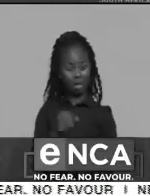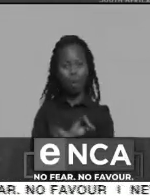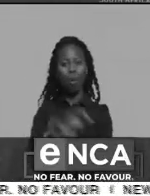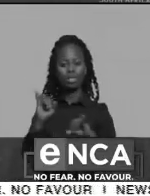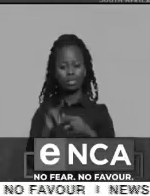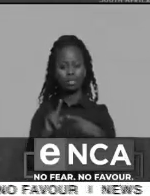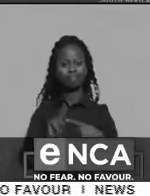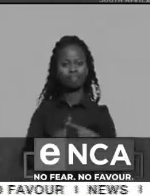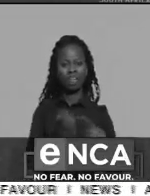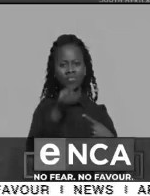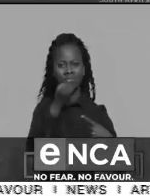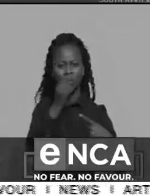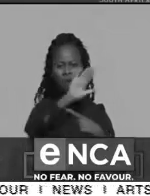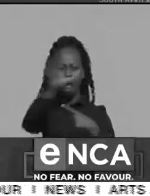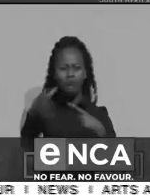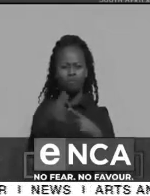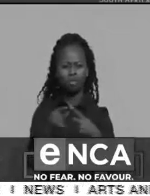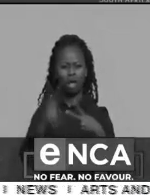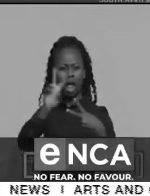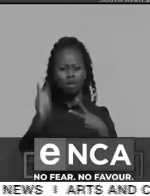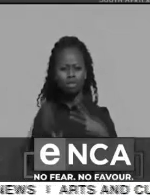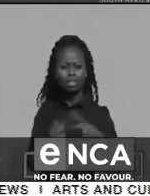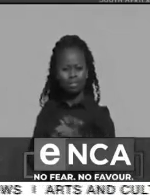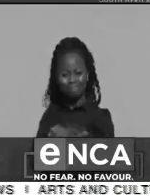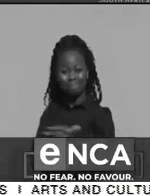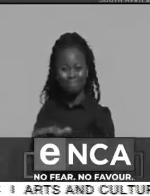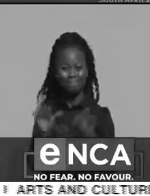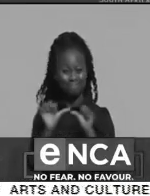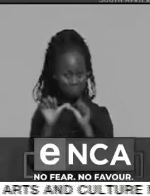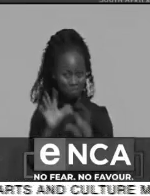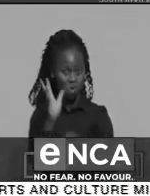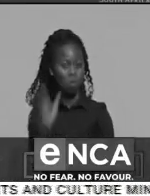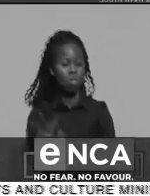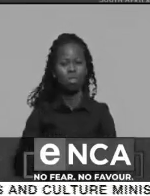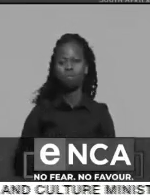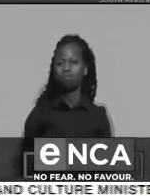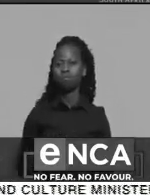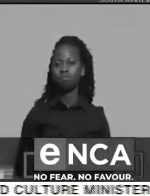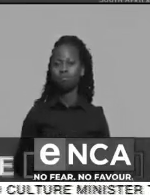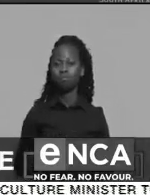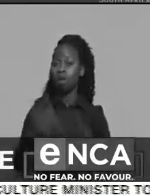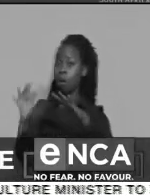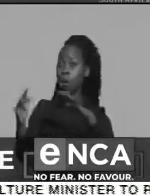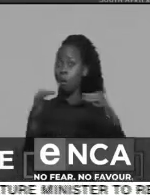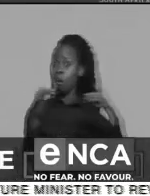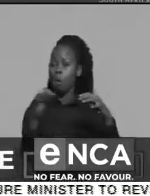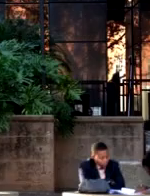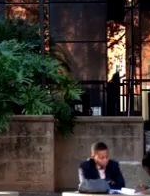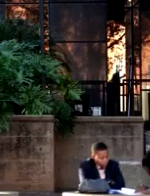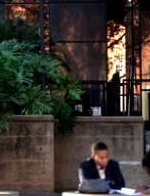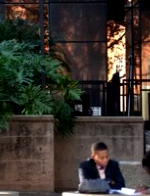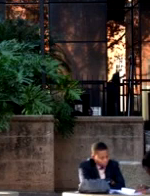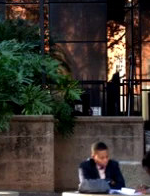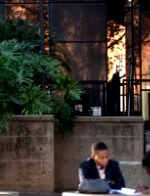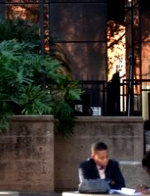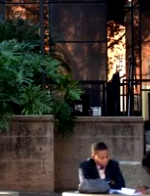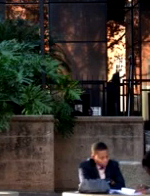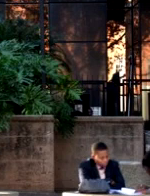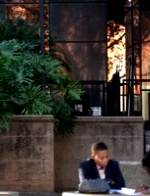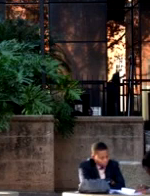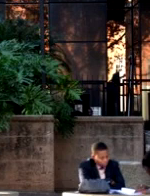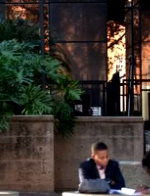customers lower interest rates on loans. The repo rate has a direct impact on the cost of borrowing money for businesses and